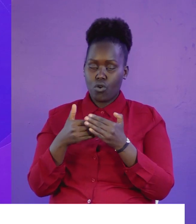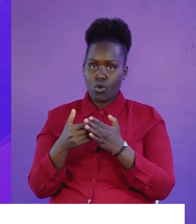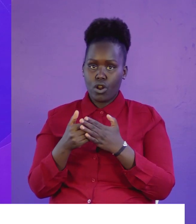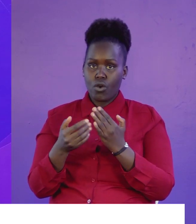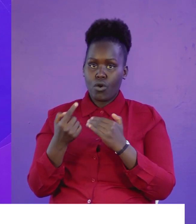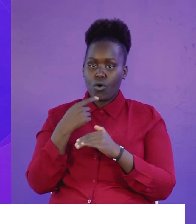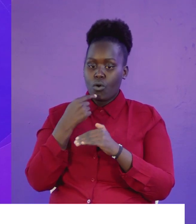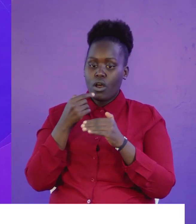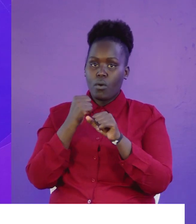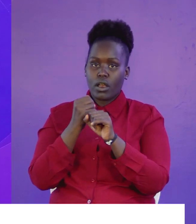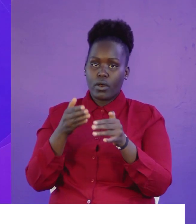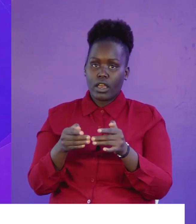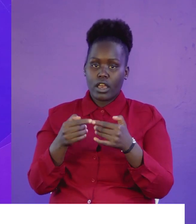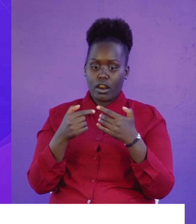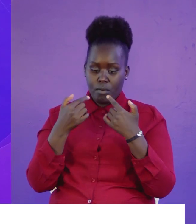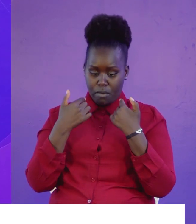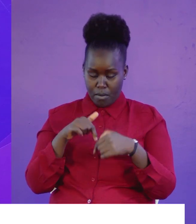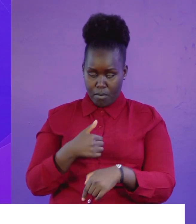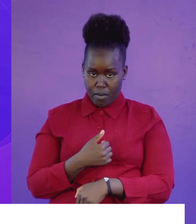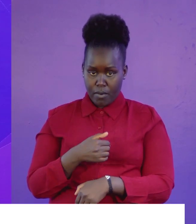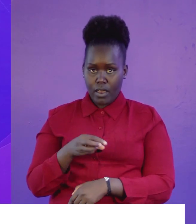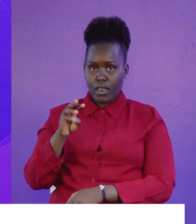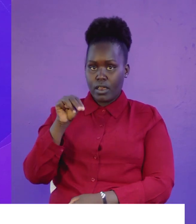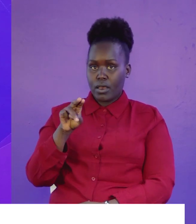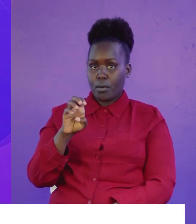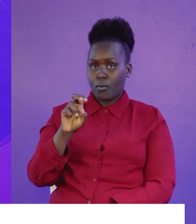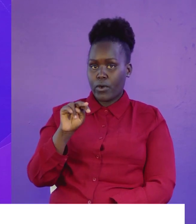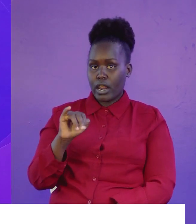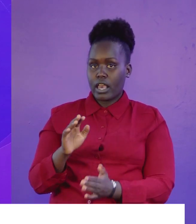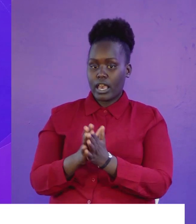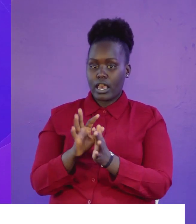camera. And from myself, Ruth Mwene, and our sign language interpreter, Irene Chebiwot,